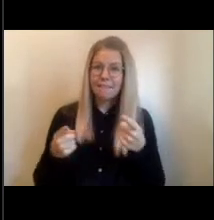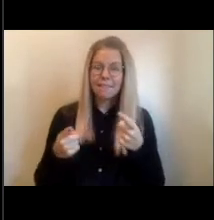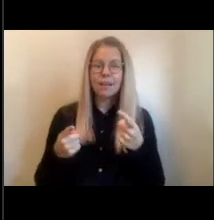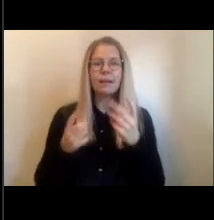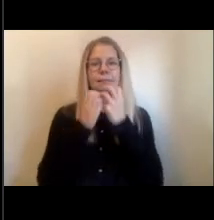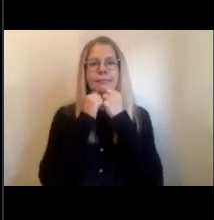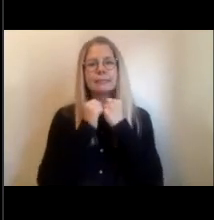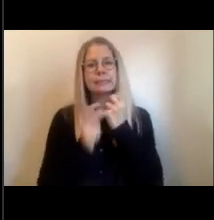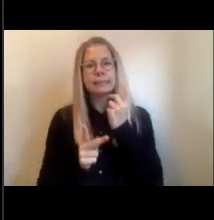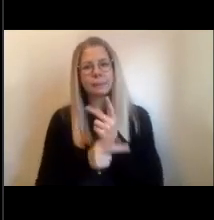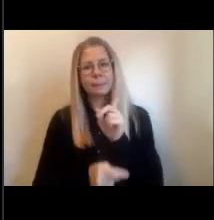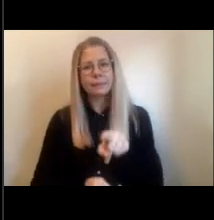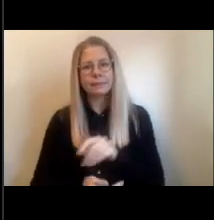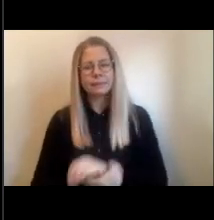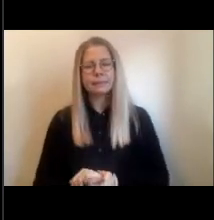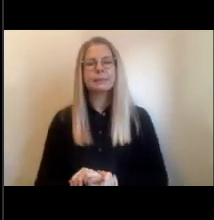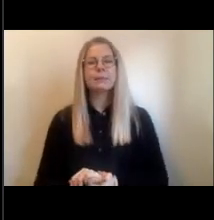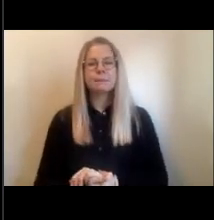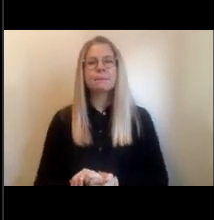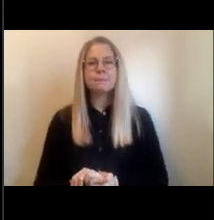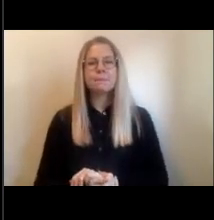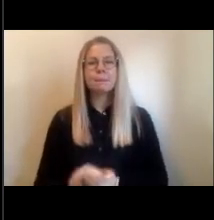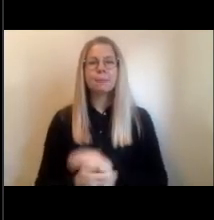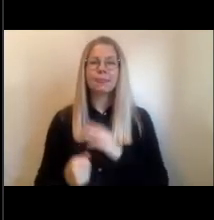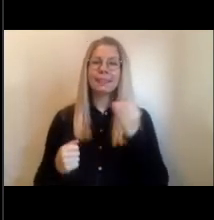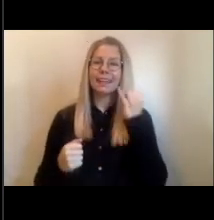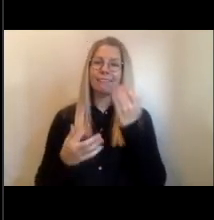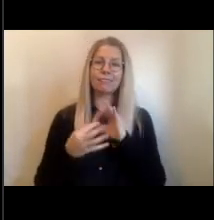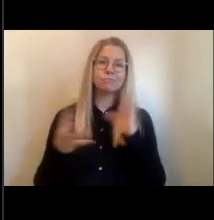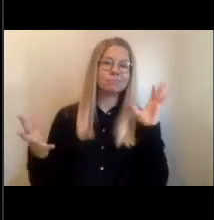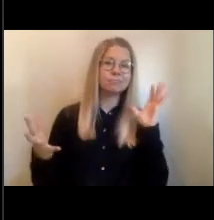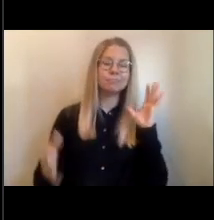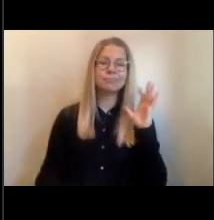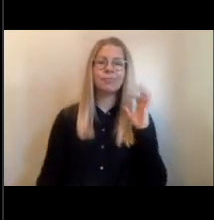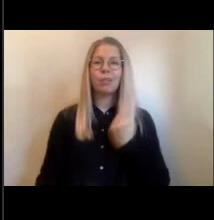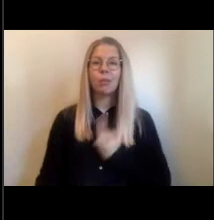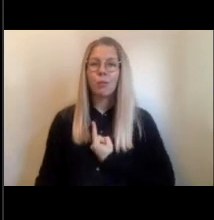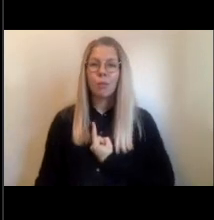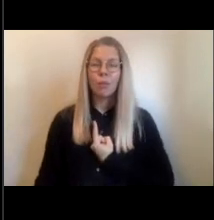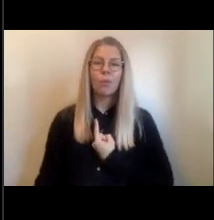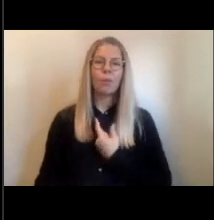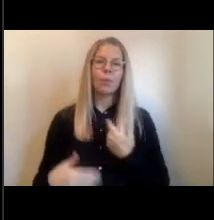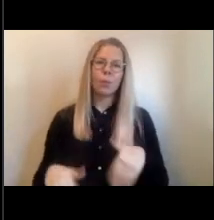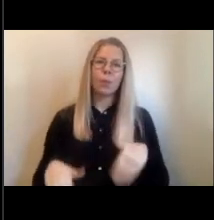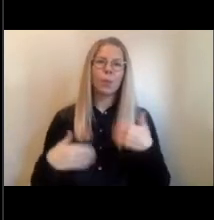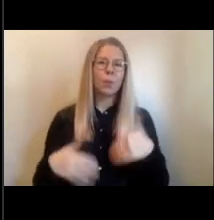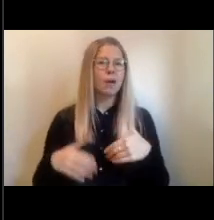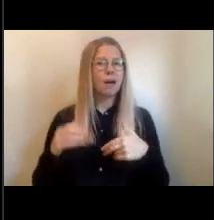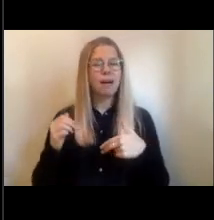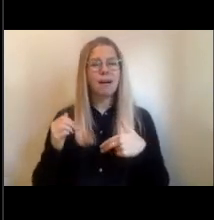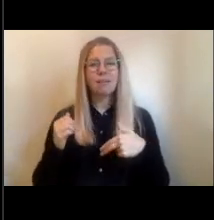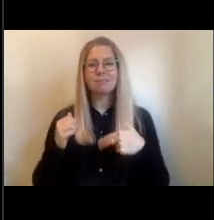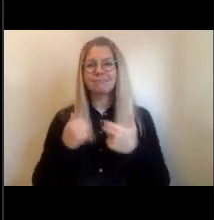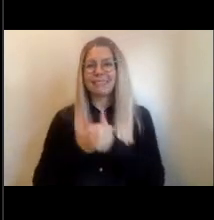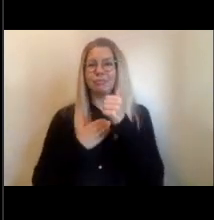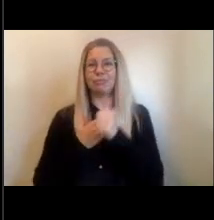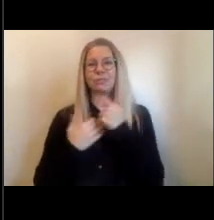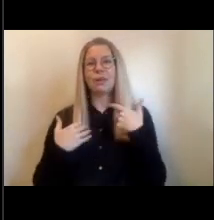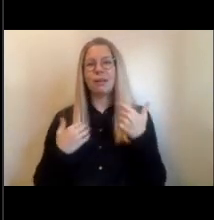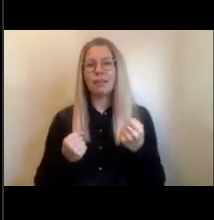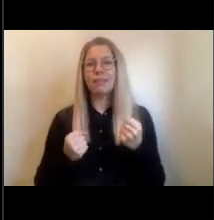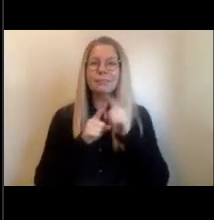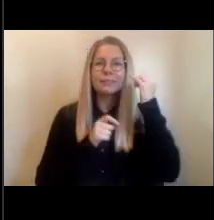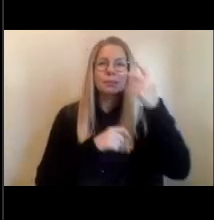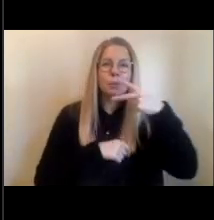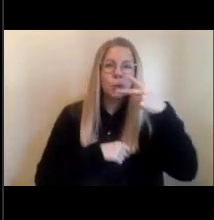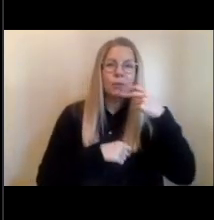associated with loneliness are bad. They're similar to smoking and obesity's health risk. When elderly folks are socially isolated, they tend to have